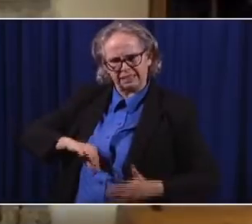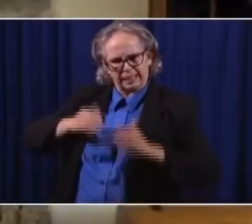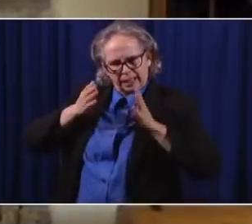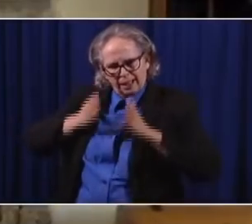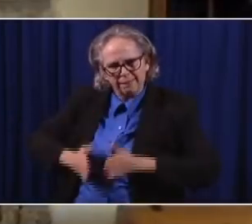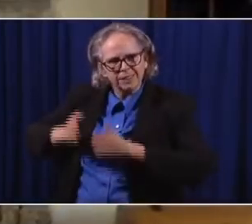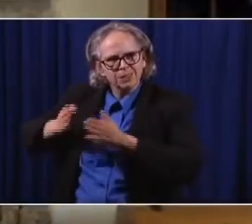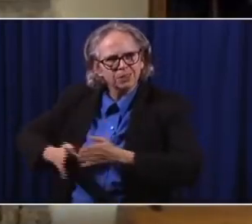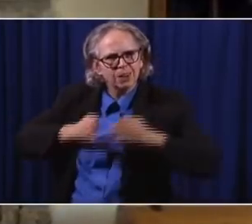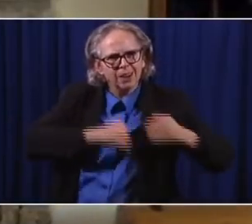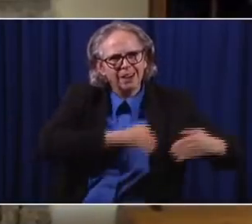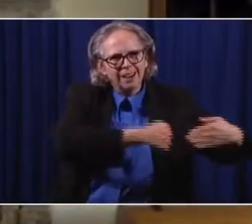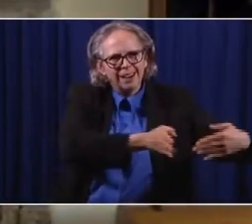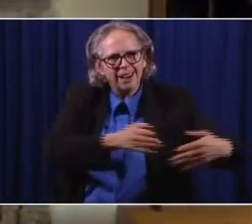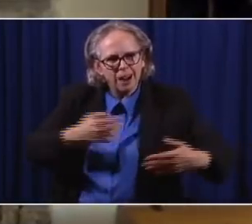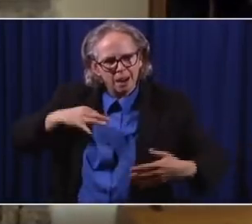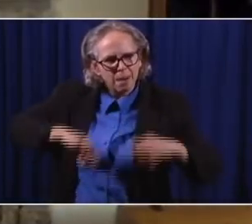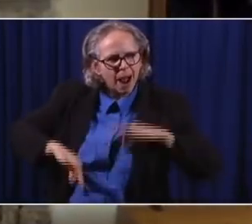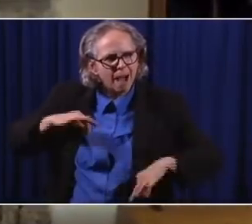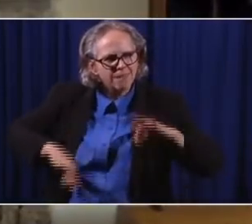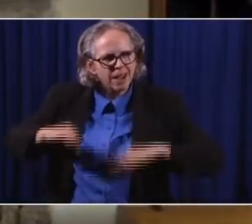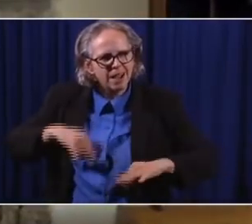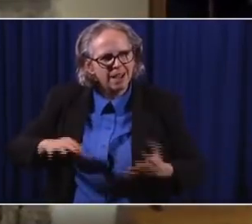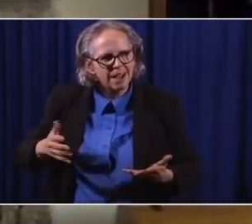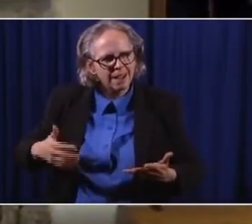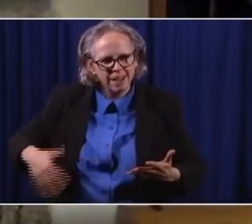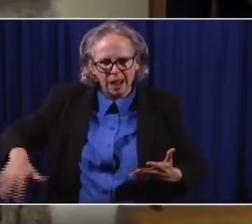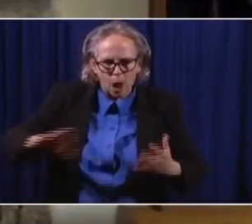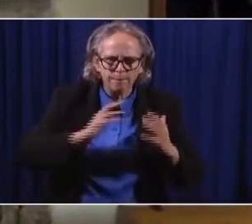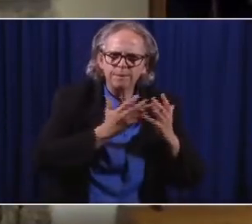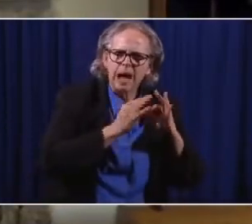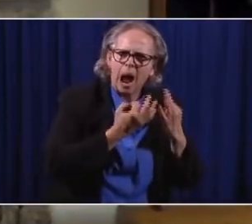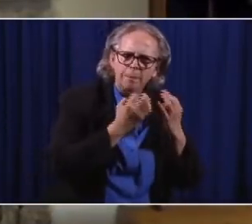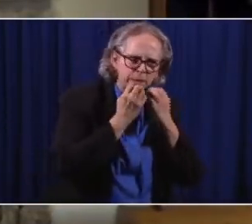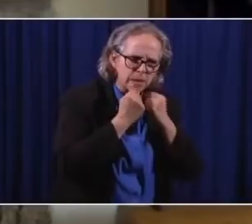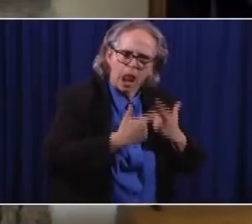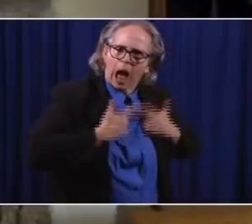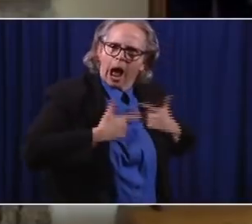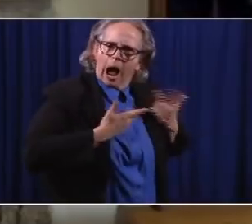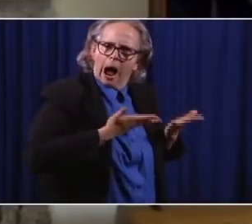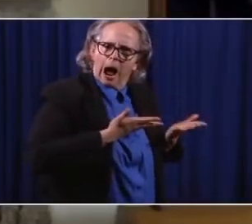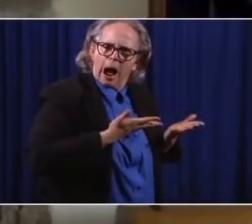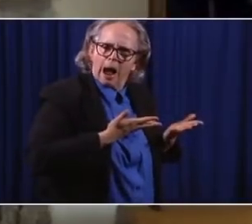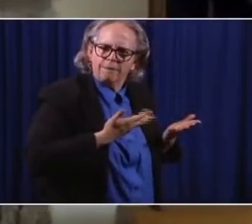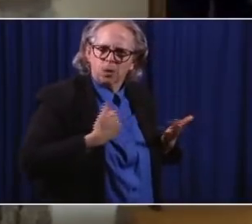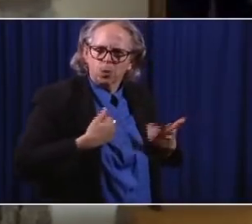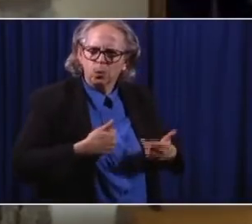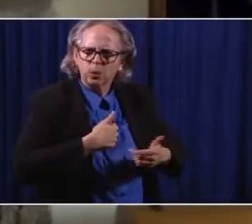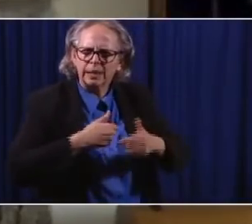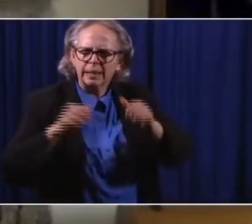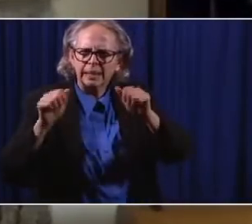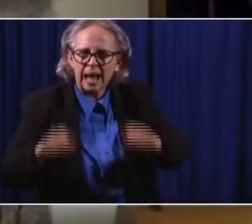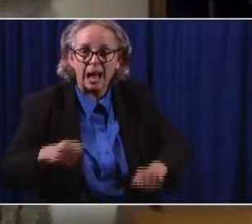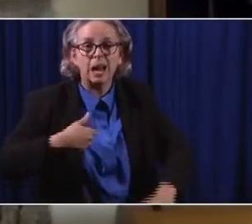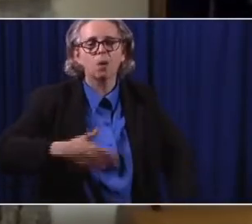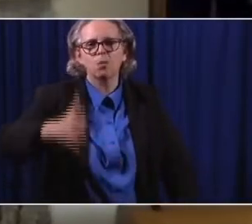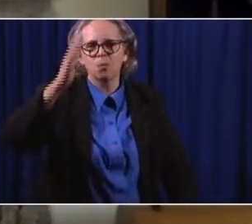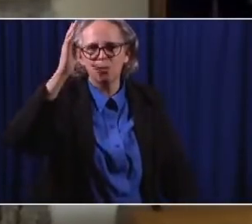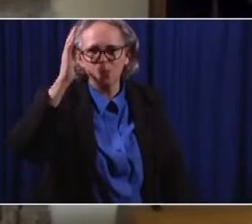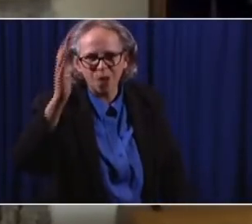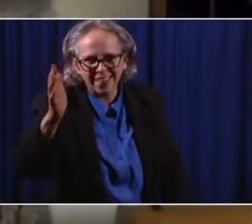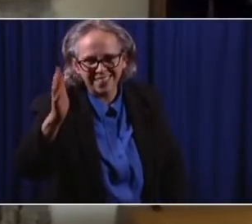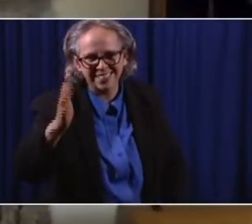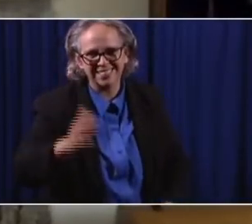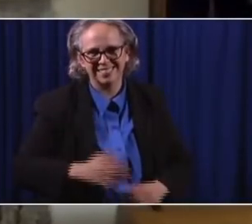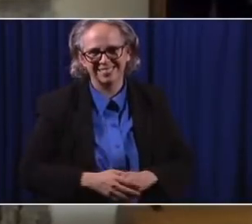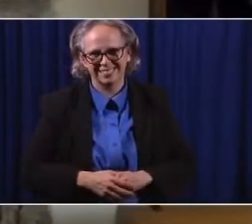families. And so we can do this, and I think we will do this. We can fight back. I want to